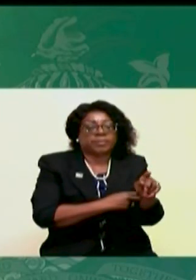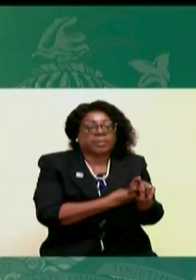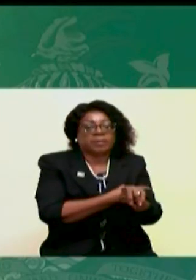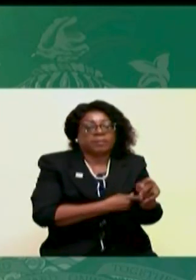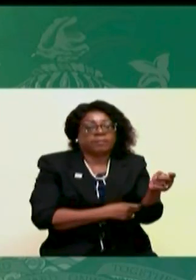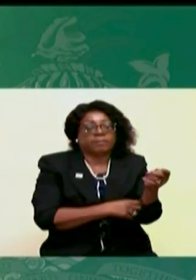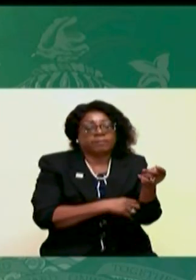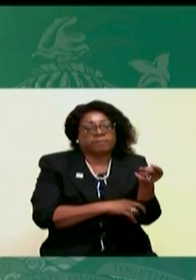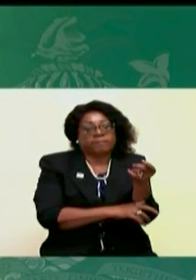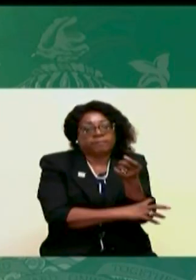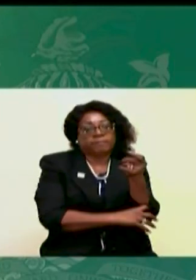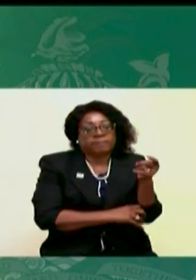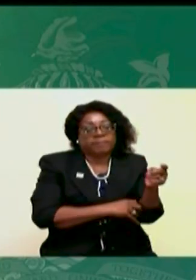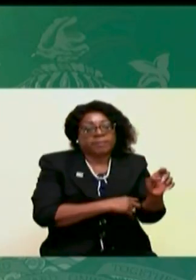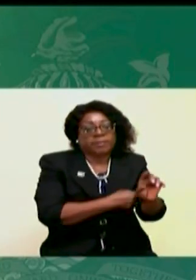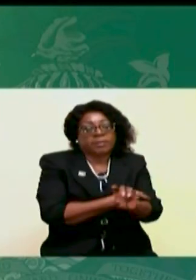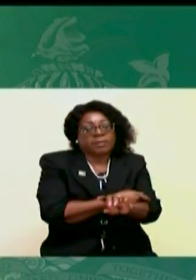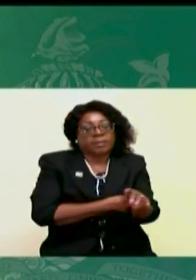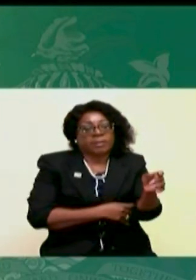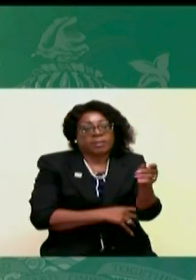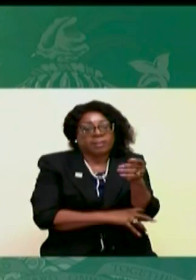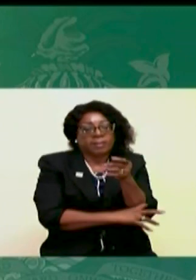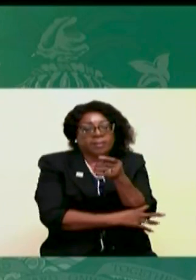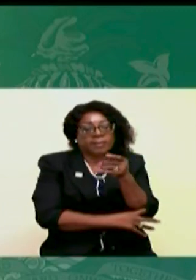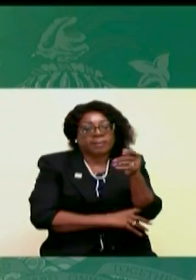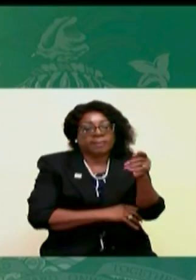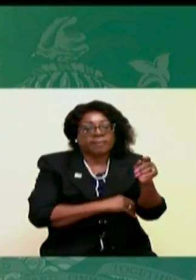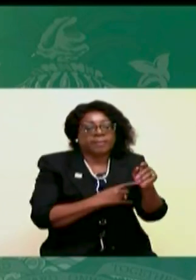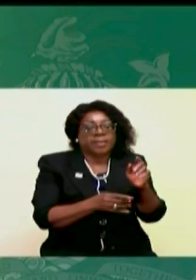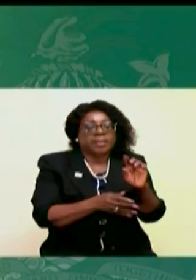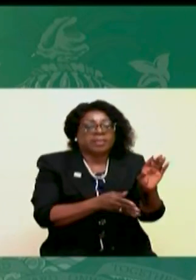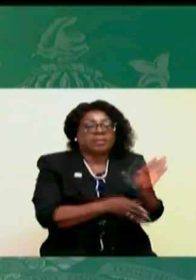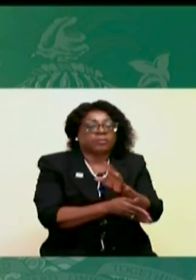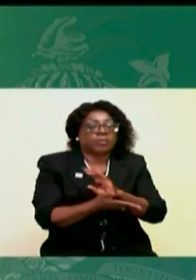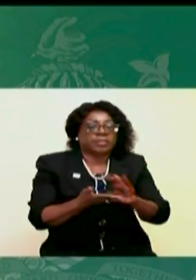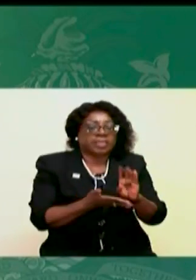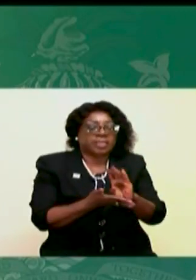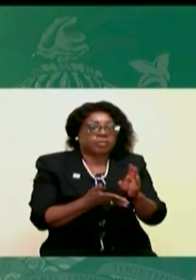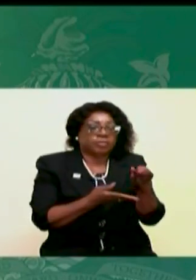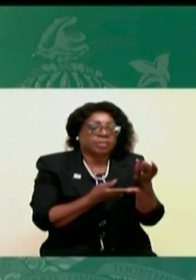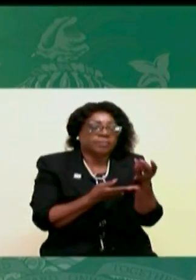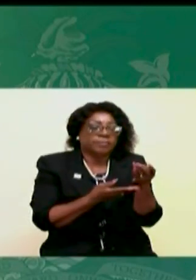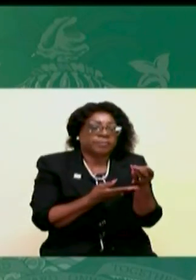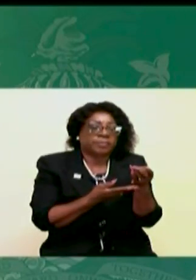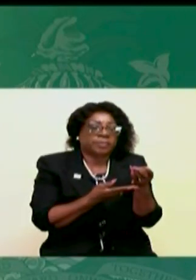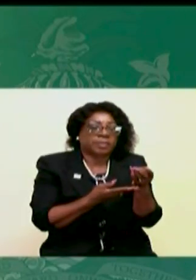This is the member for Central. That's a great deal. Says a step in the right direction.